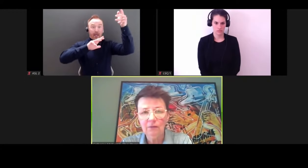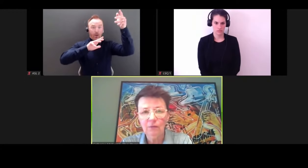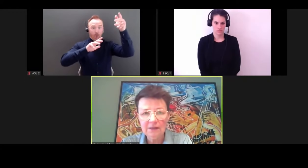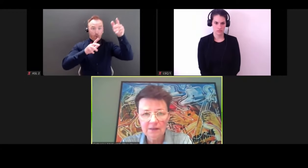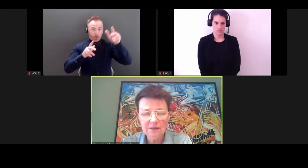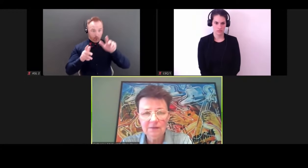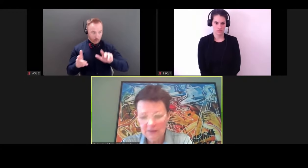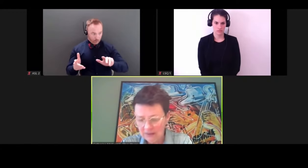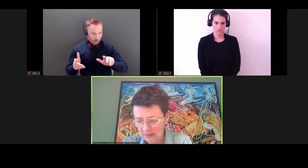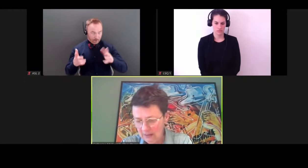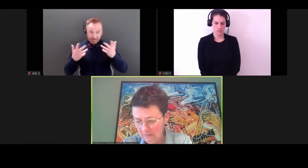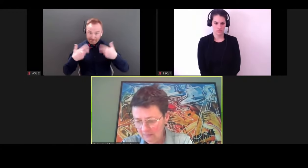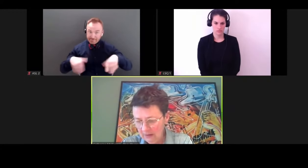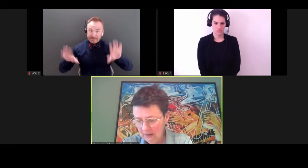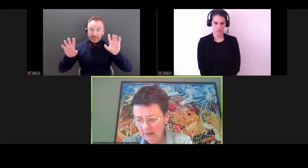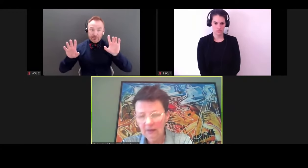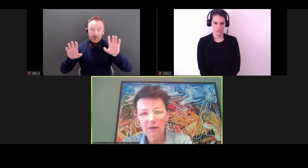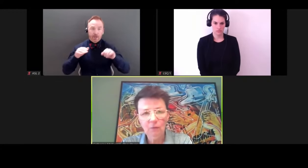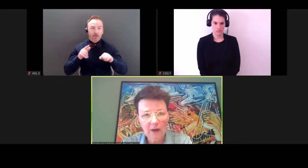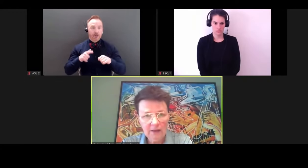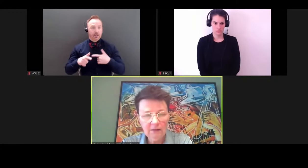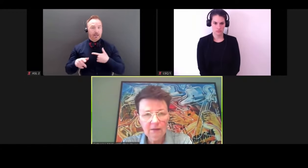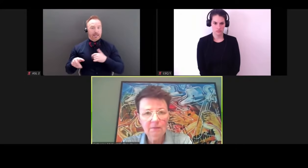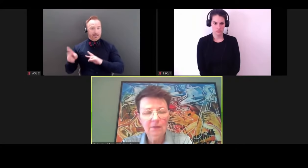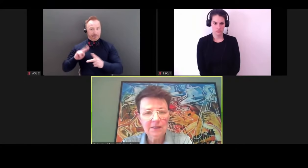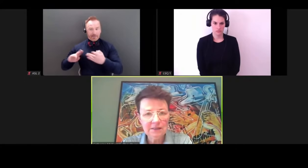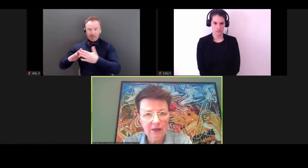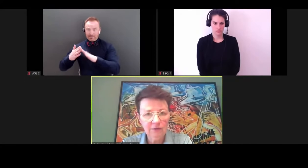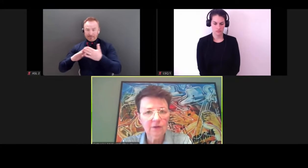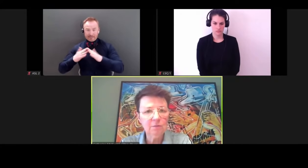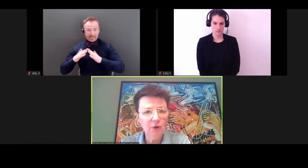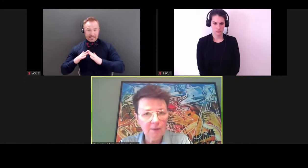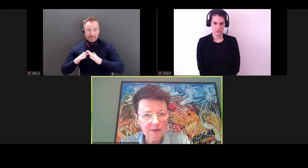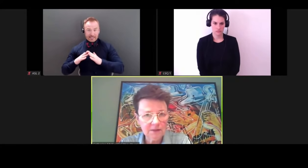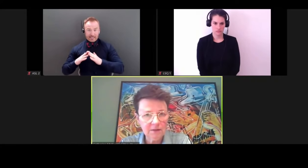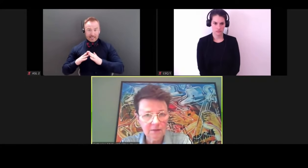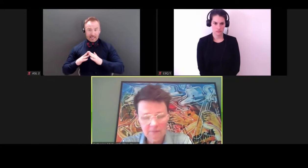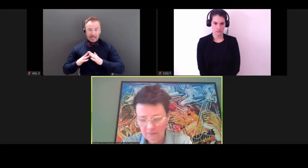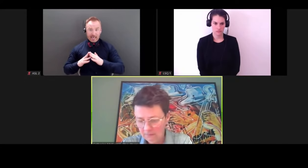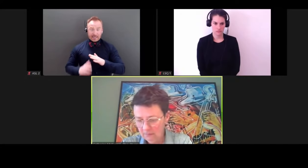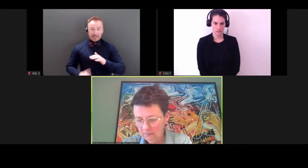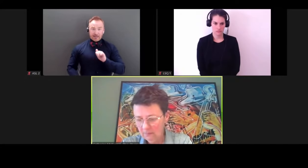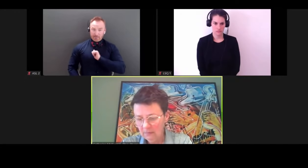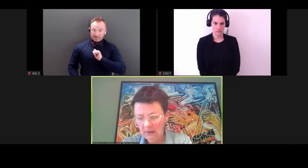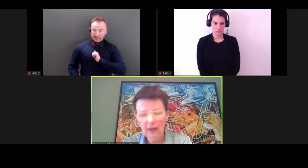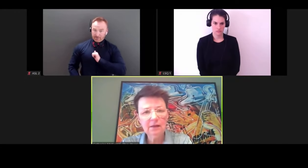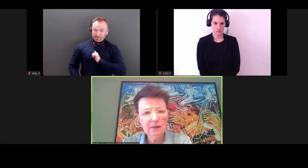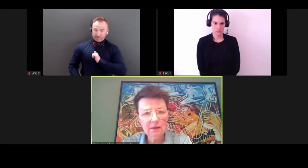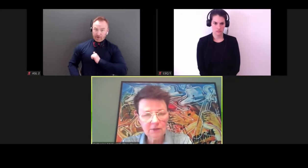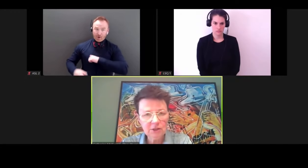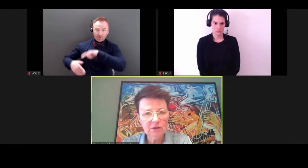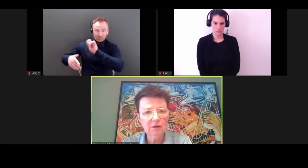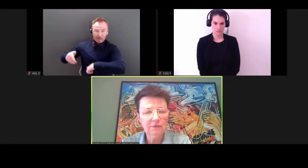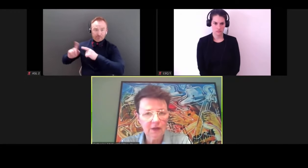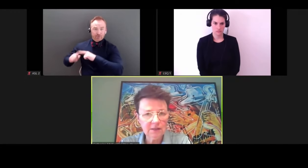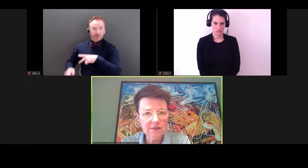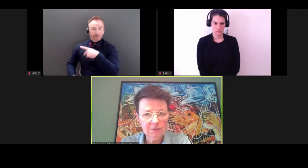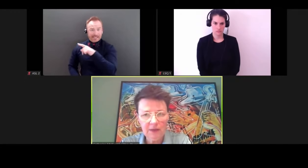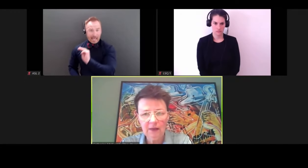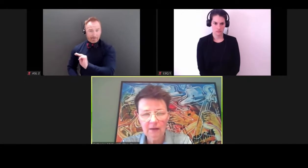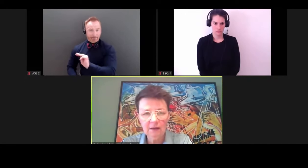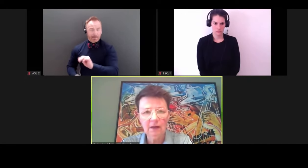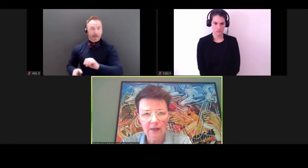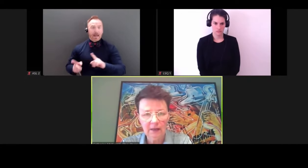and residents of this city that I'm writing myself to the Prime Minister and to the Commissioner, the